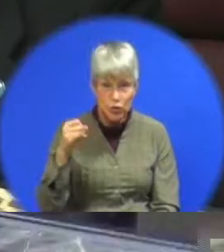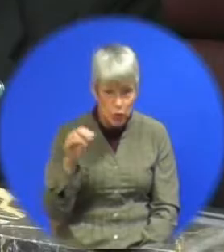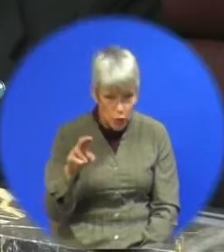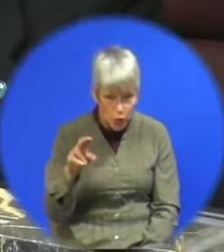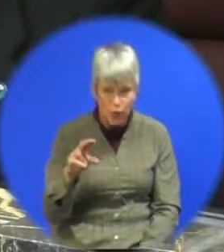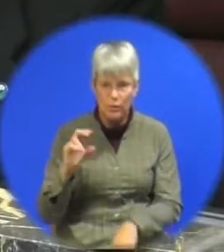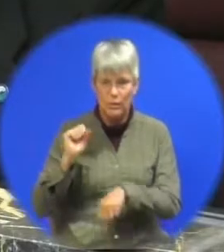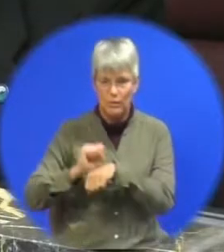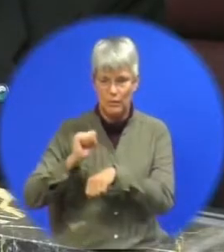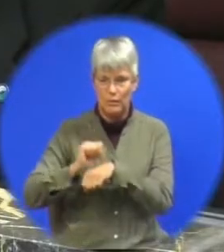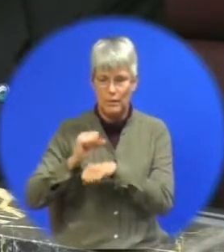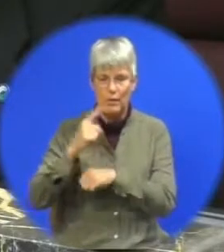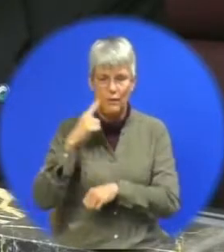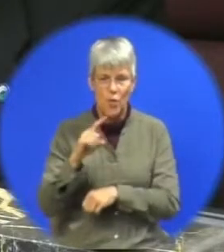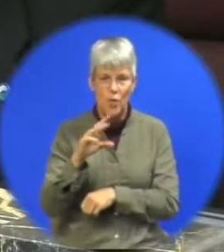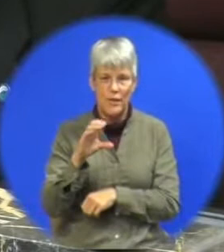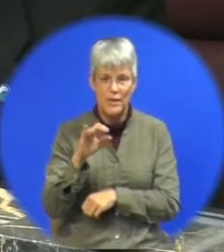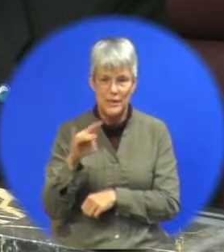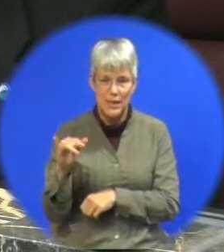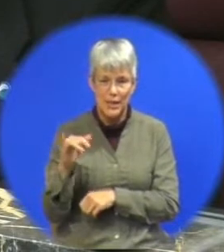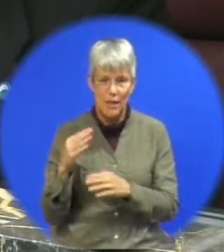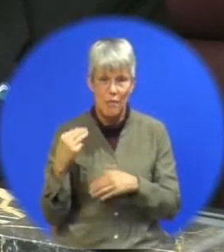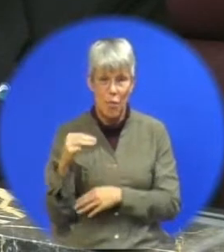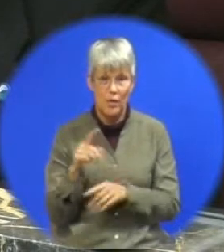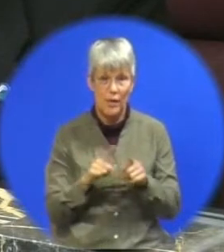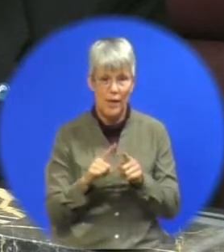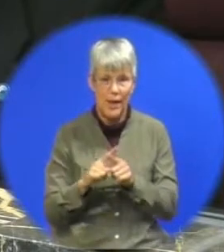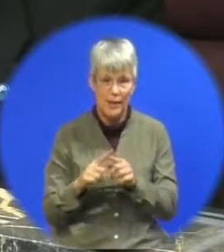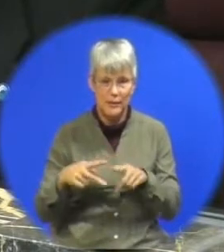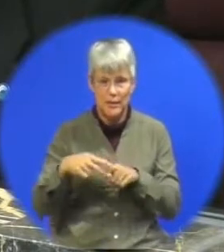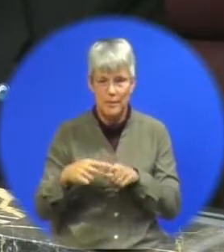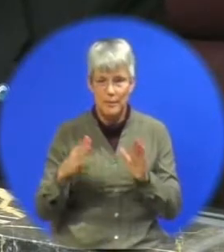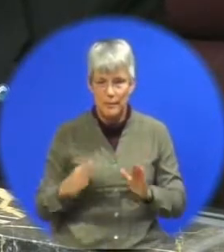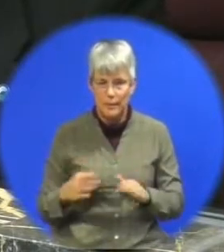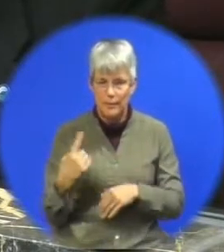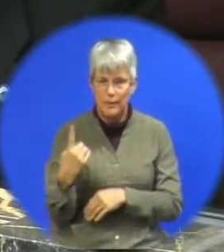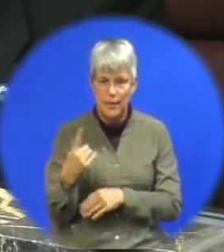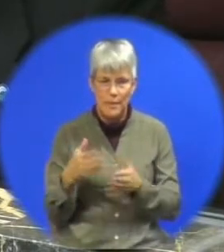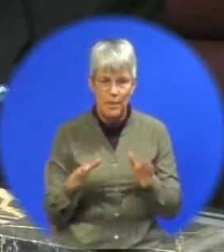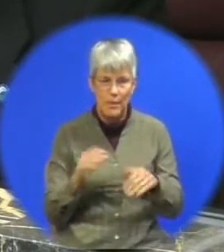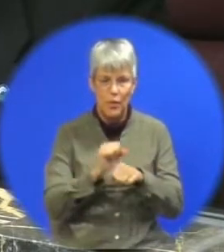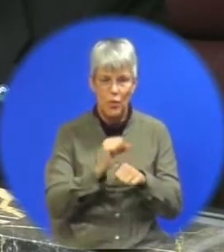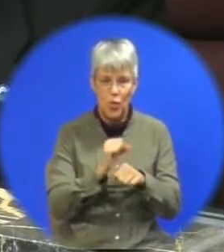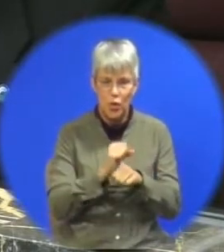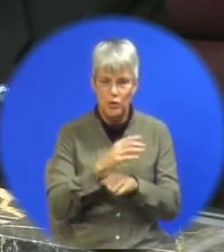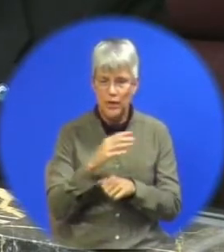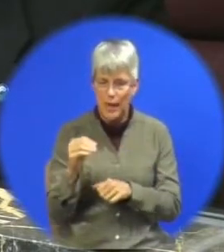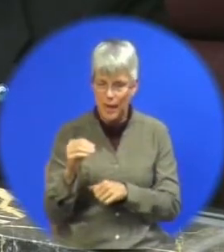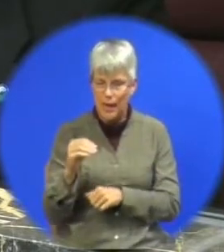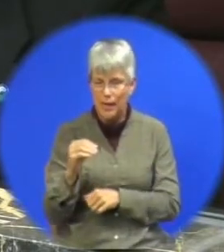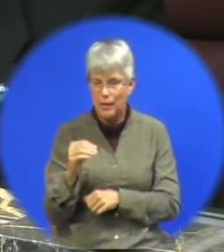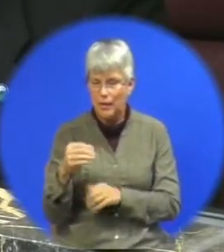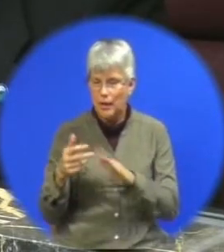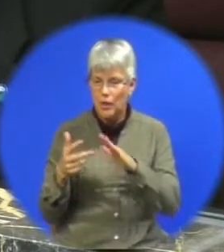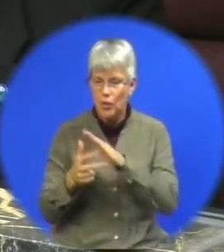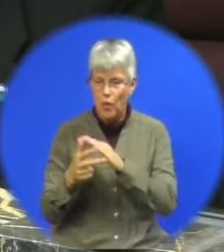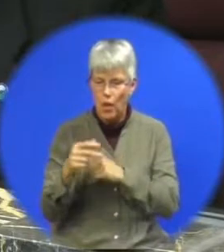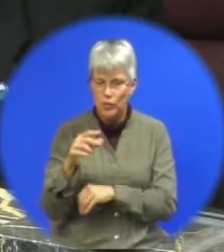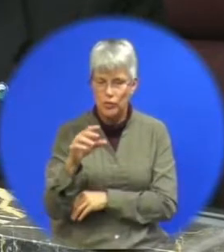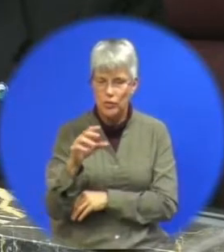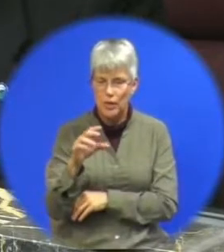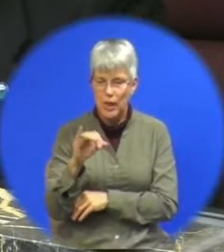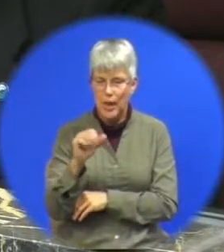employed by the City of Morganton as Mechanic 1 in the Public Works and Garage IGS Department on September